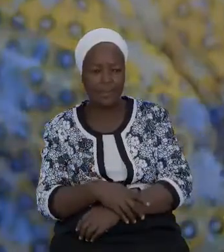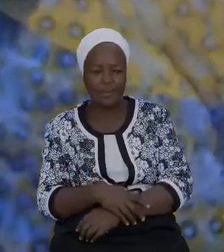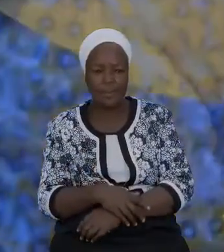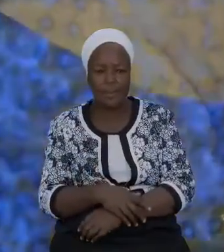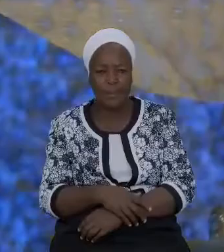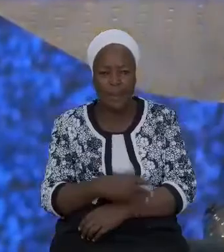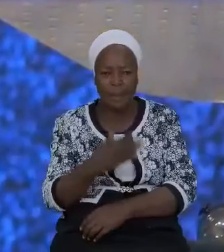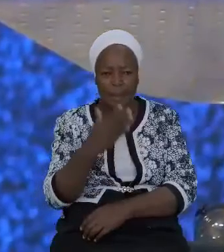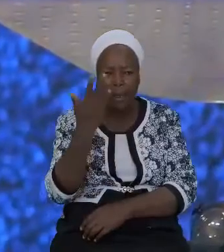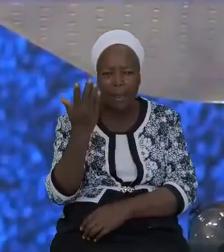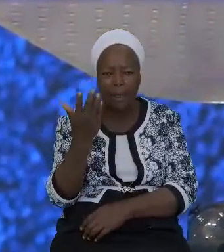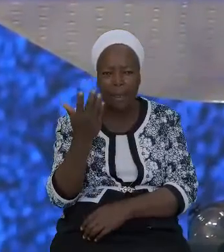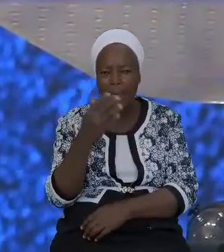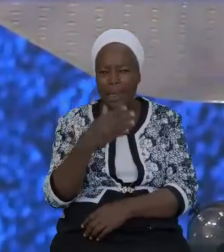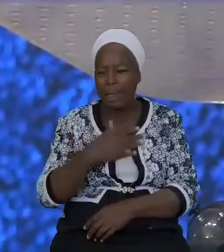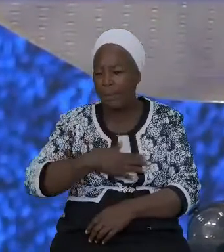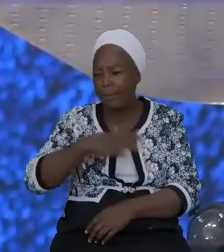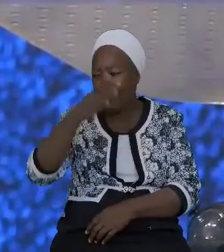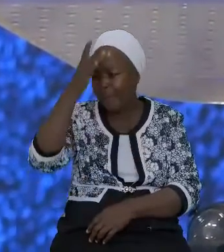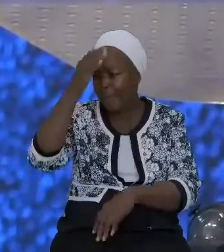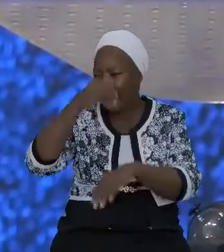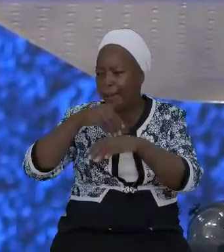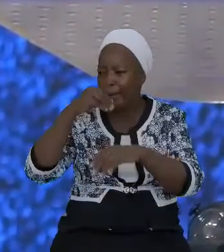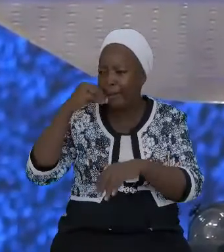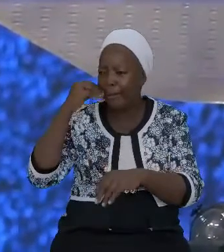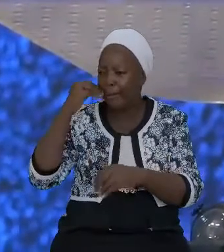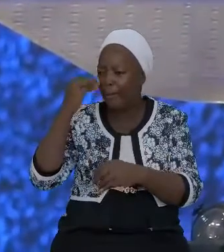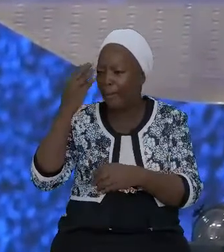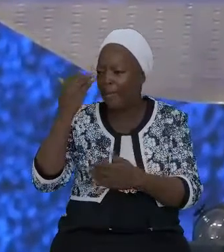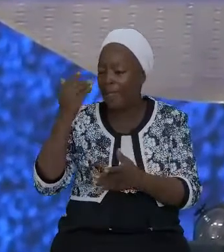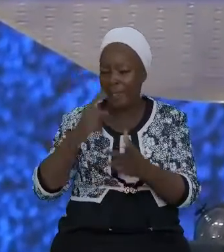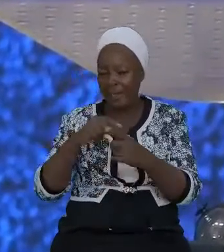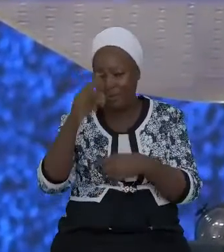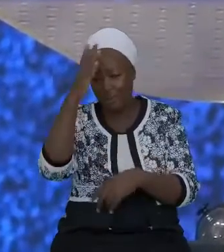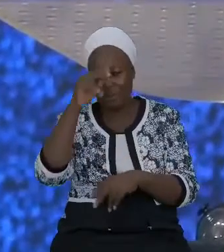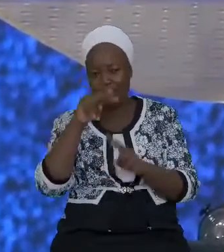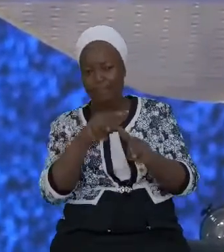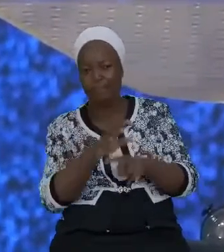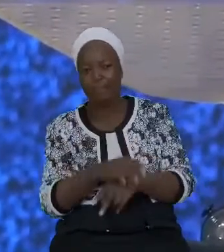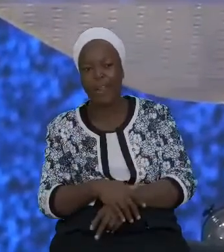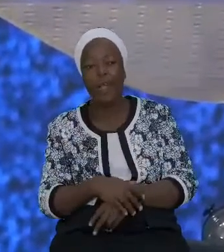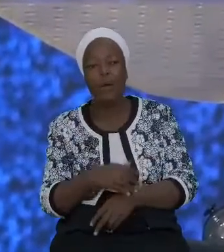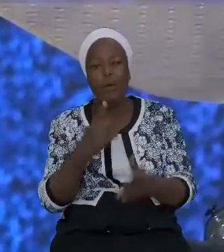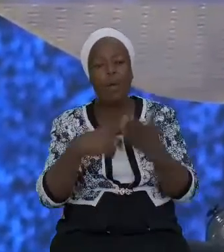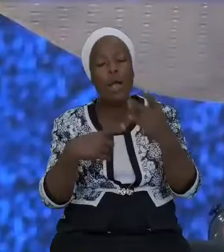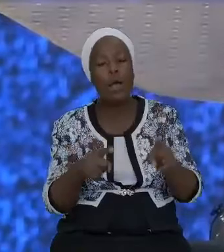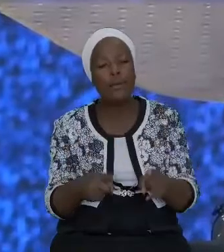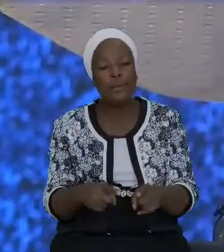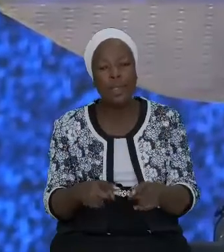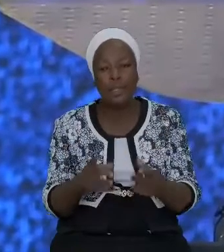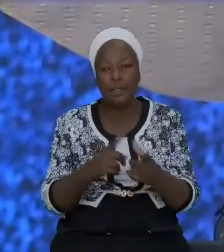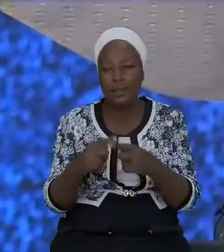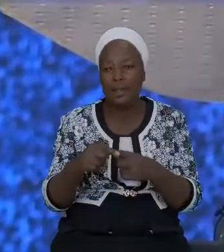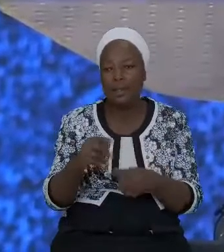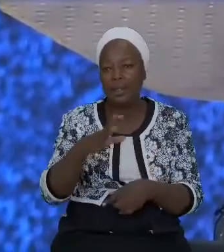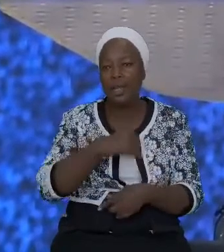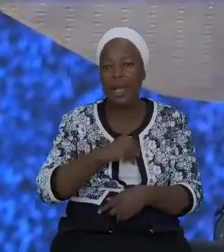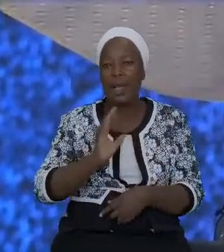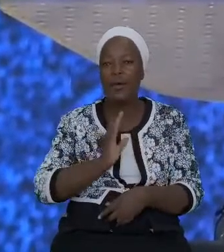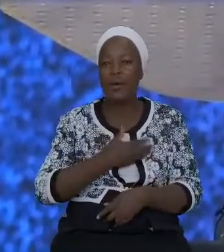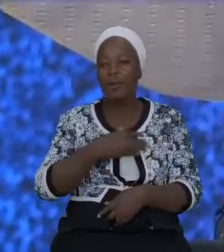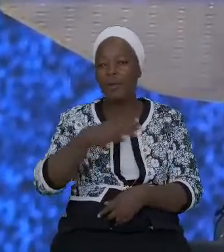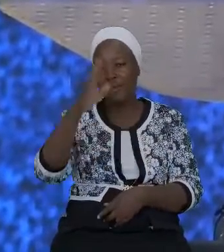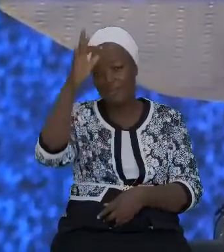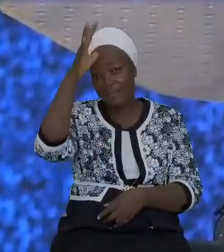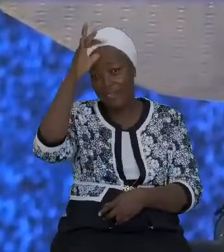work. And so my father asked me, what happened? Oh, I said, they sent us from school to go and